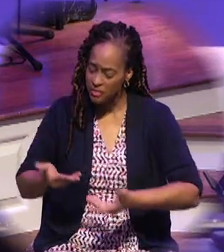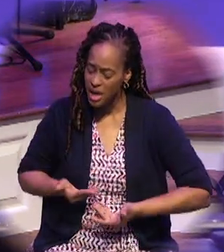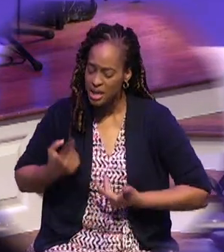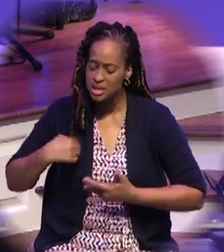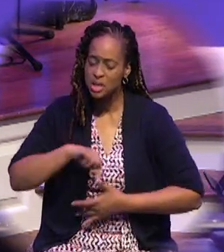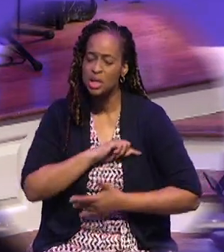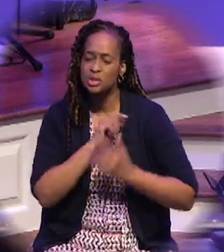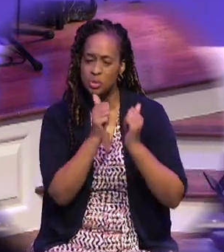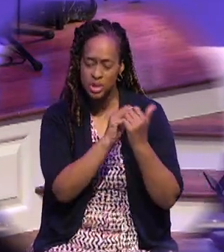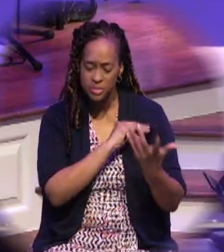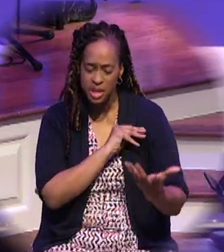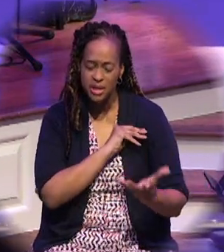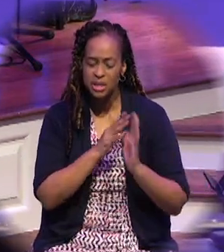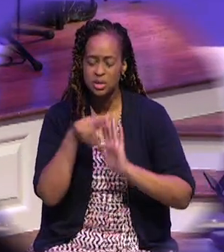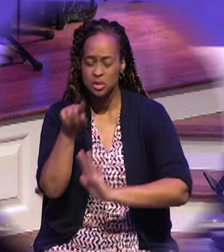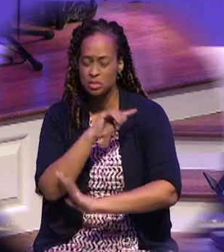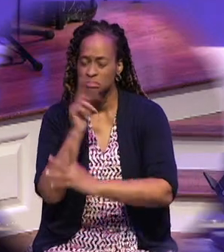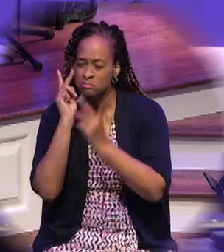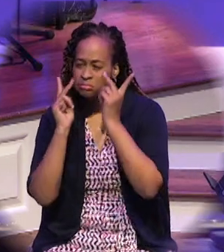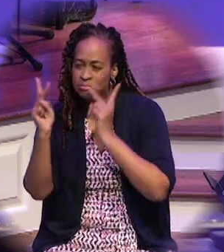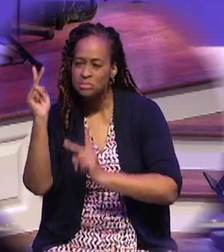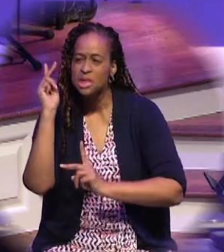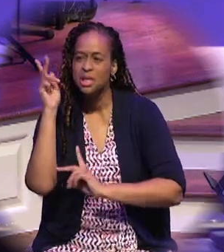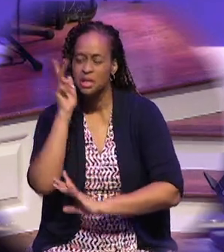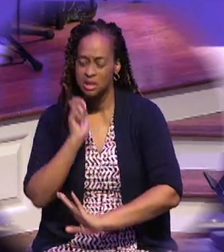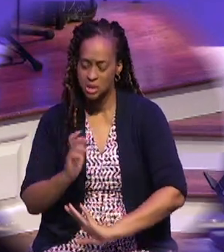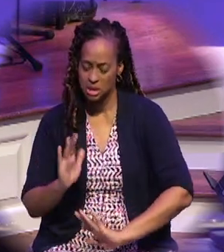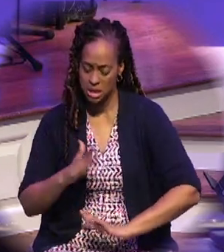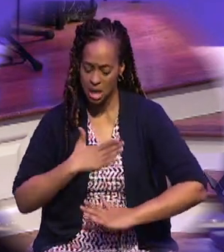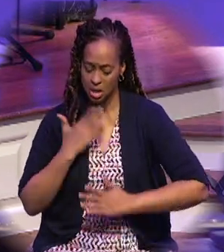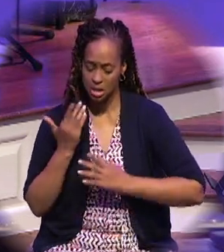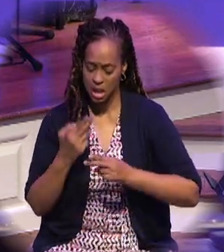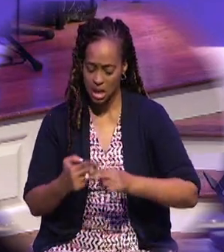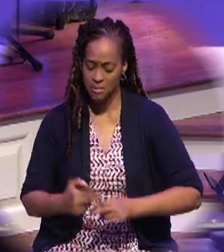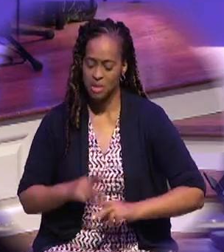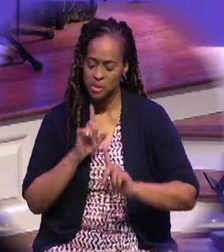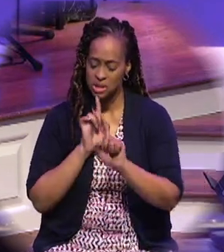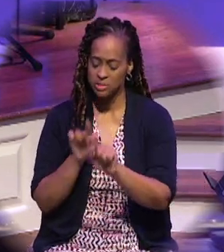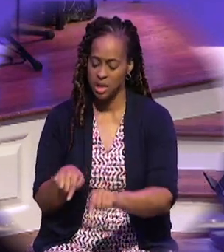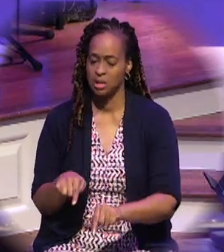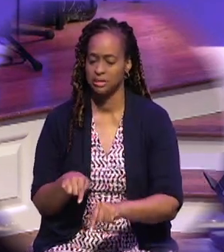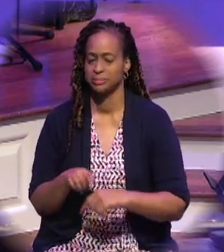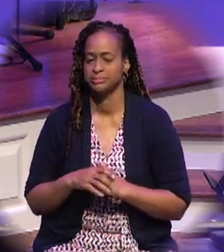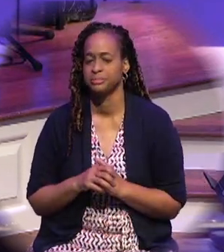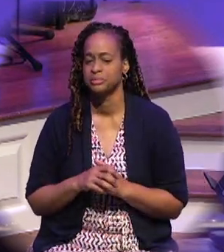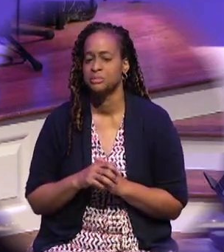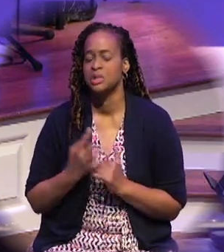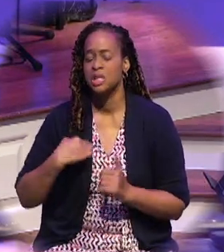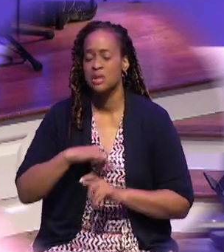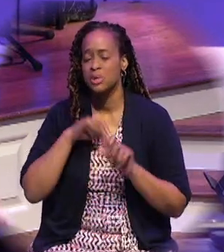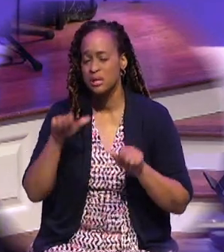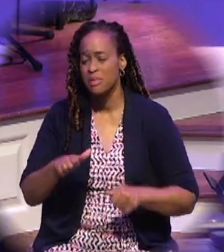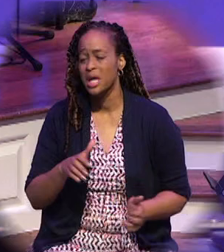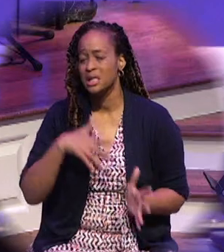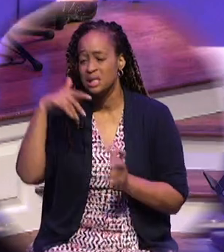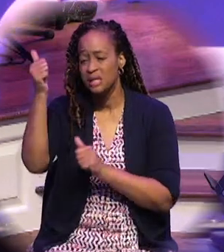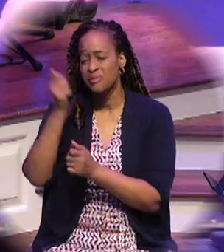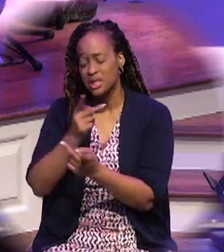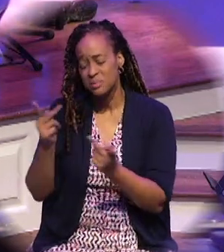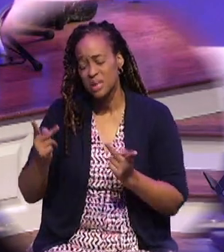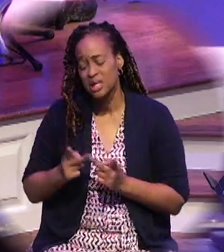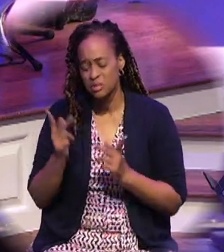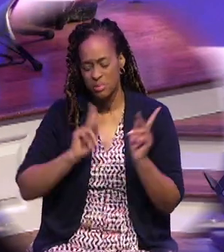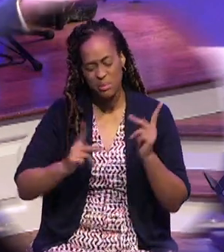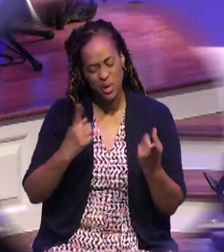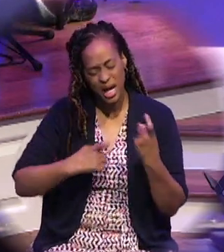Mary to hear our names and to respond in faith so that we might leave this place. And when people